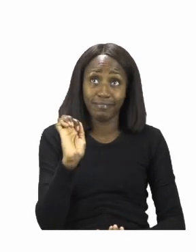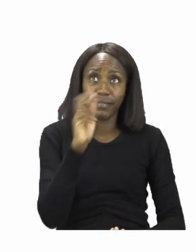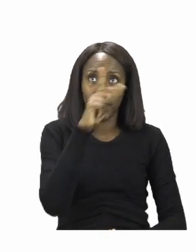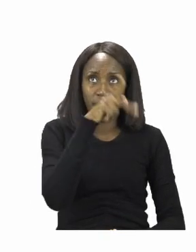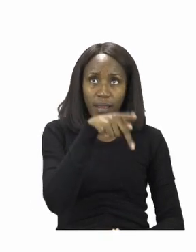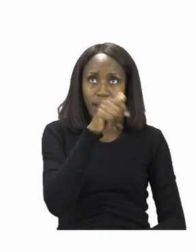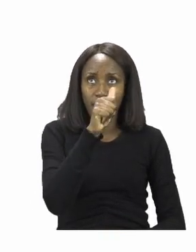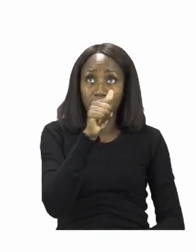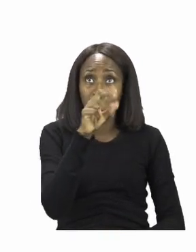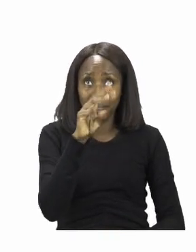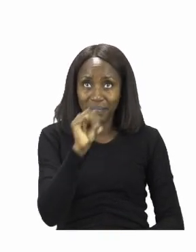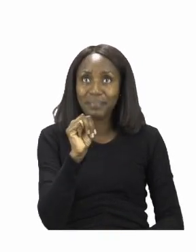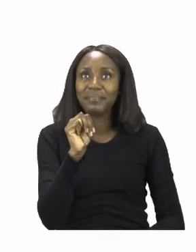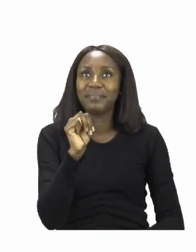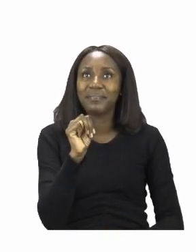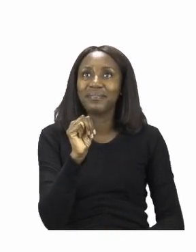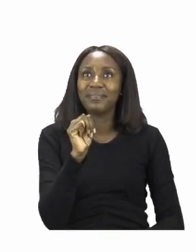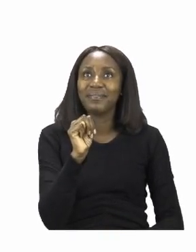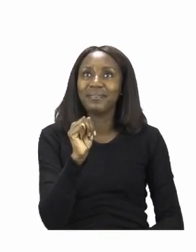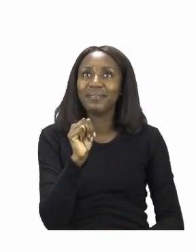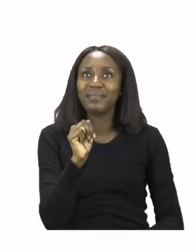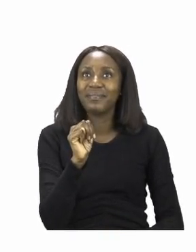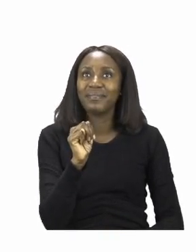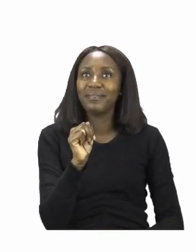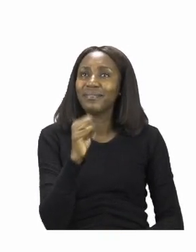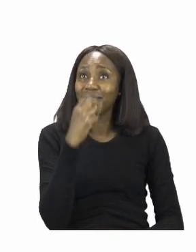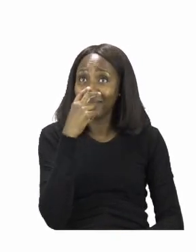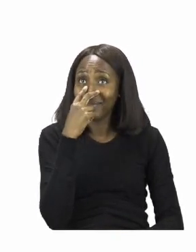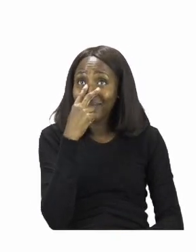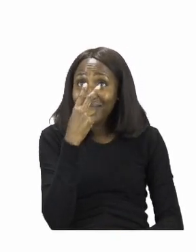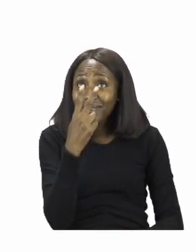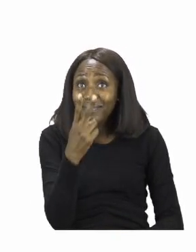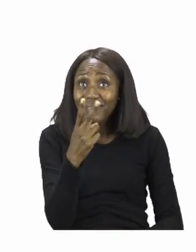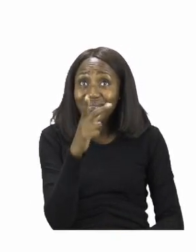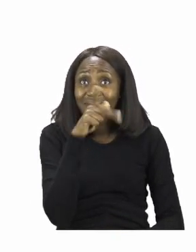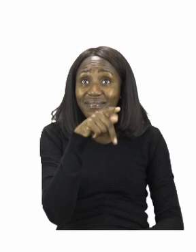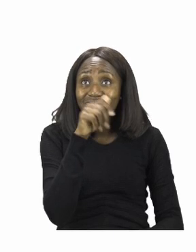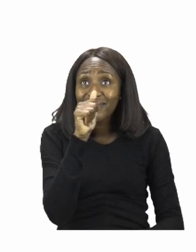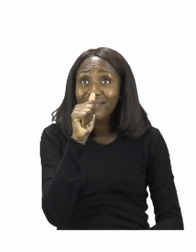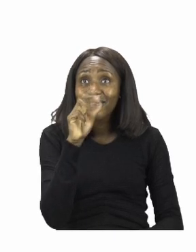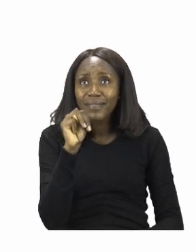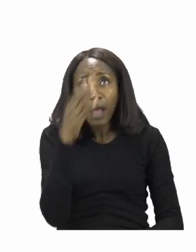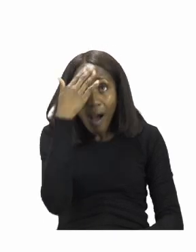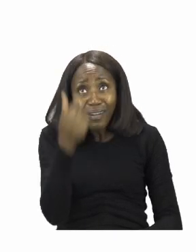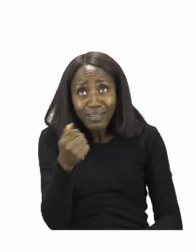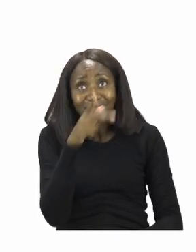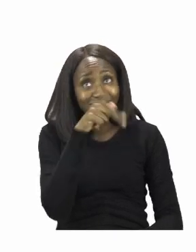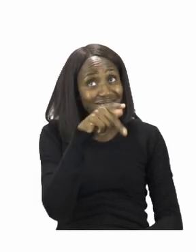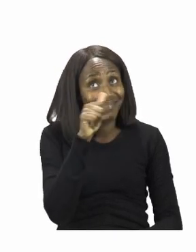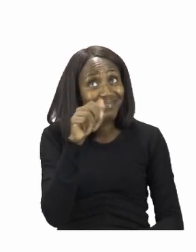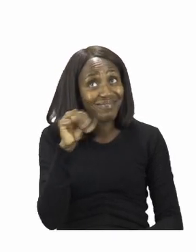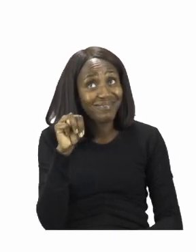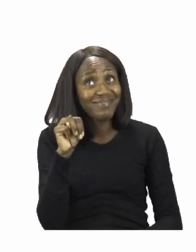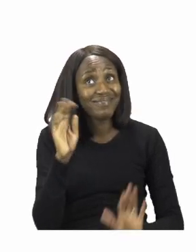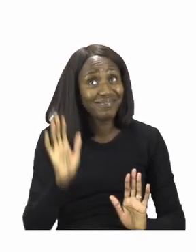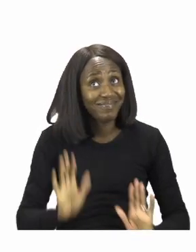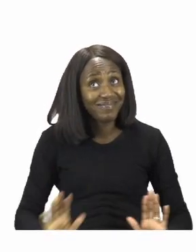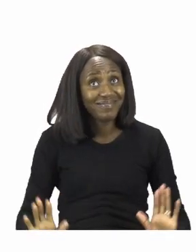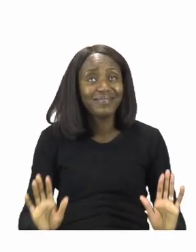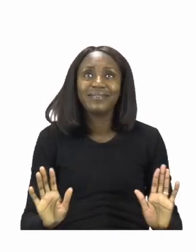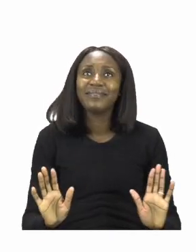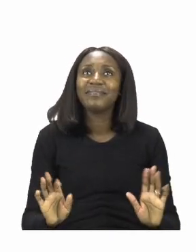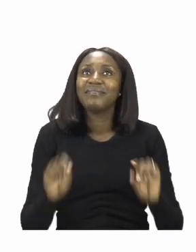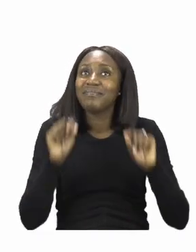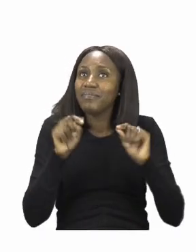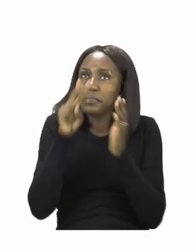you can see, Pam is looking right at us. Hello, Pam. So, we're going to read